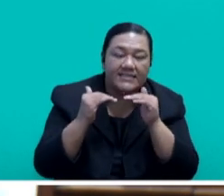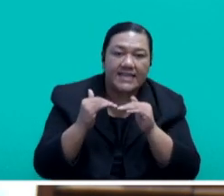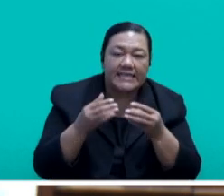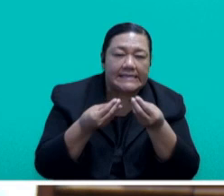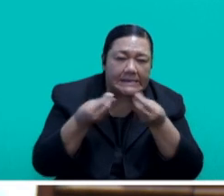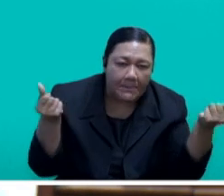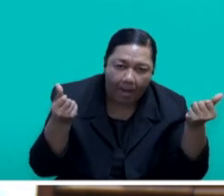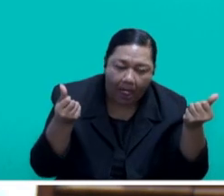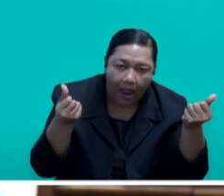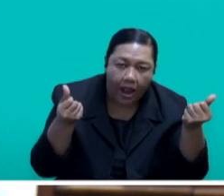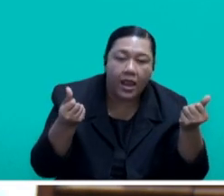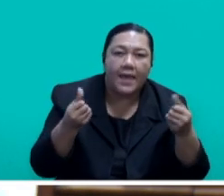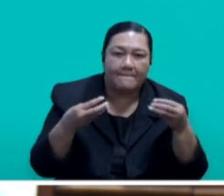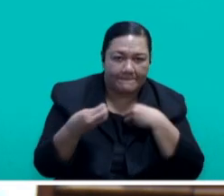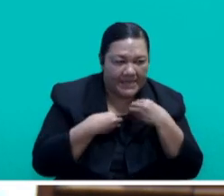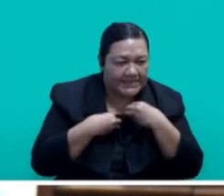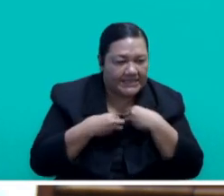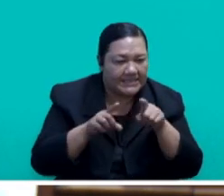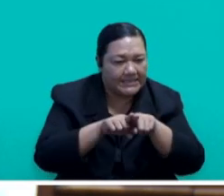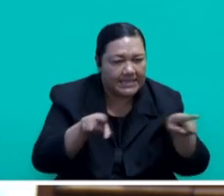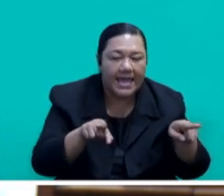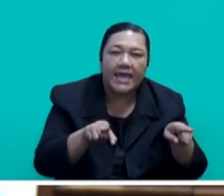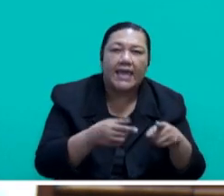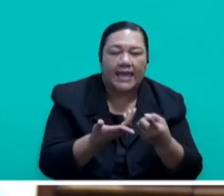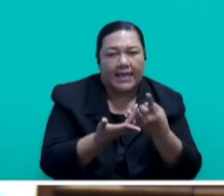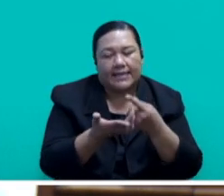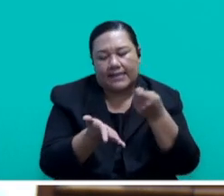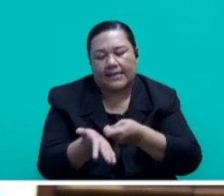simplicity with businesses and tax.